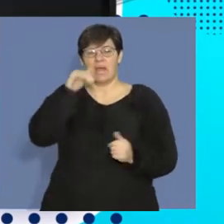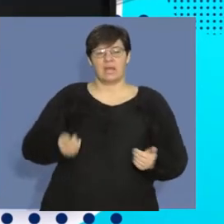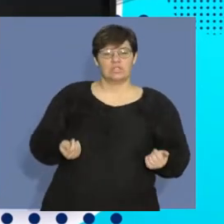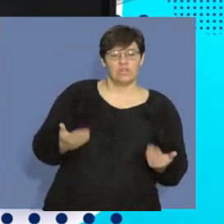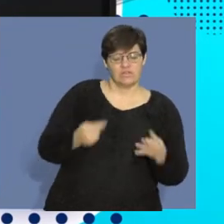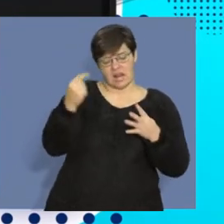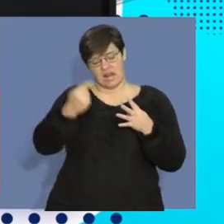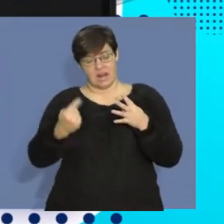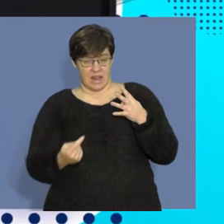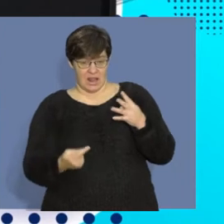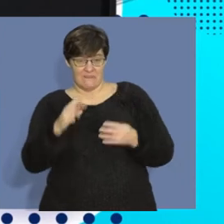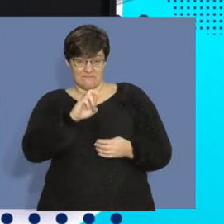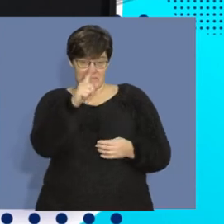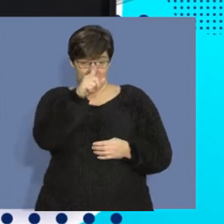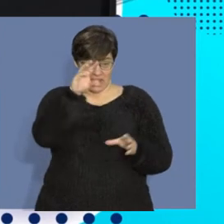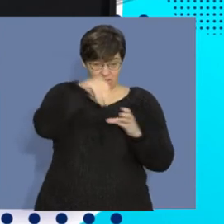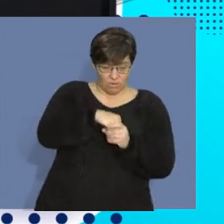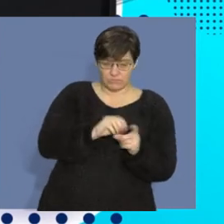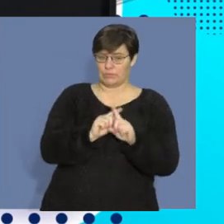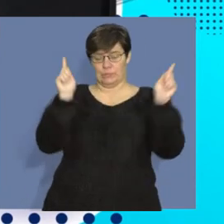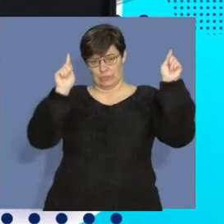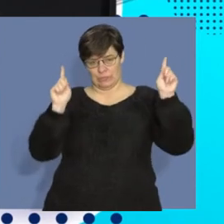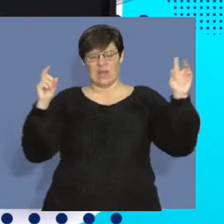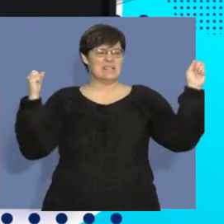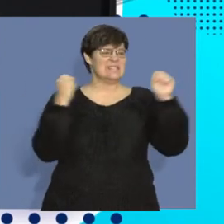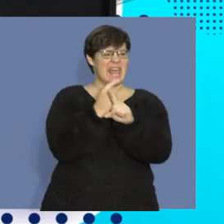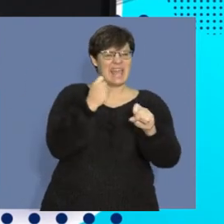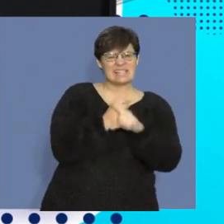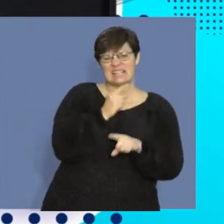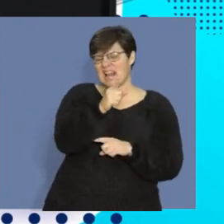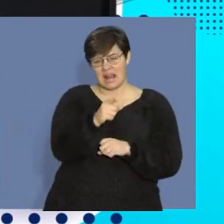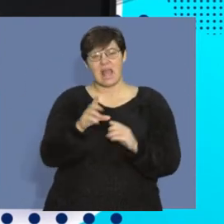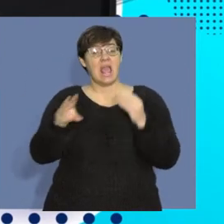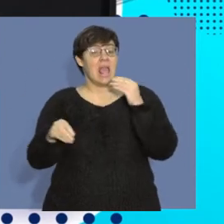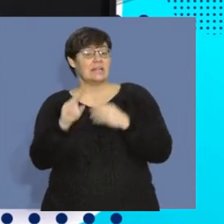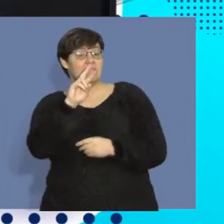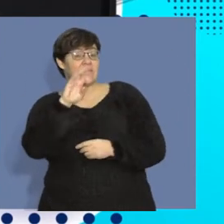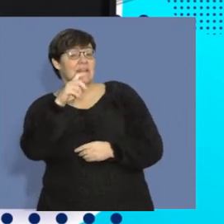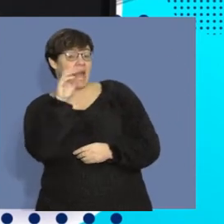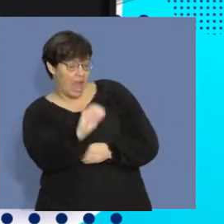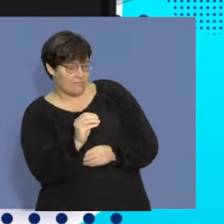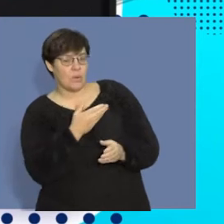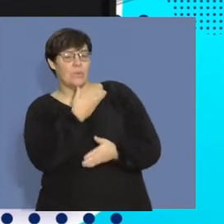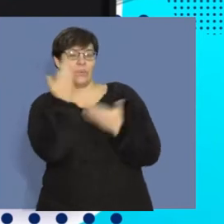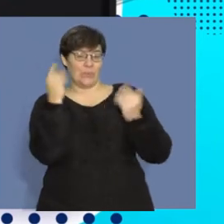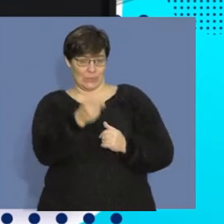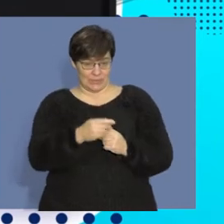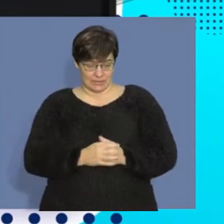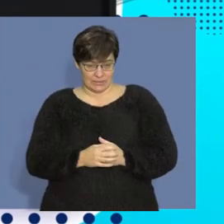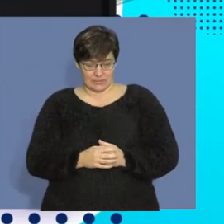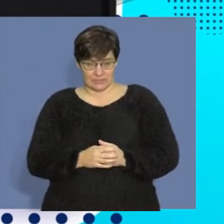etc., etc. So think about this in terms of all the questions surrounding VAT.